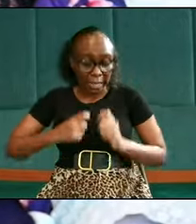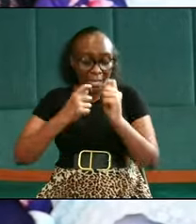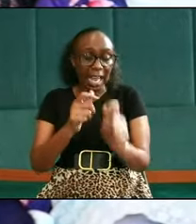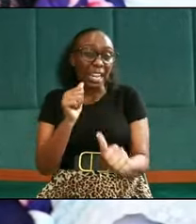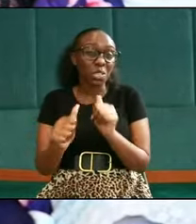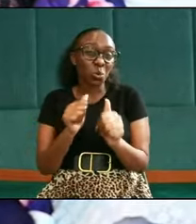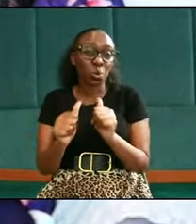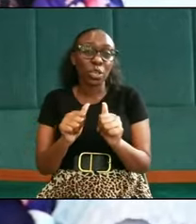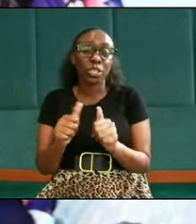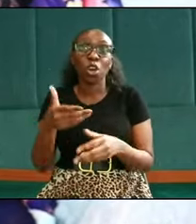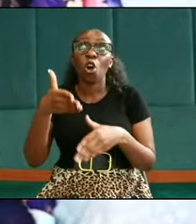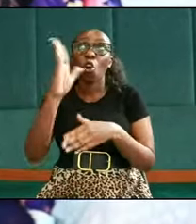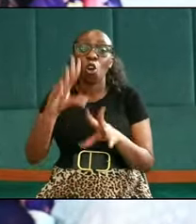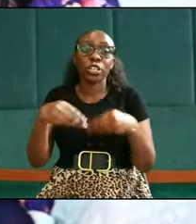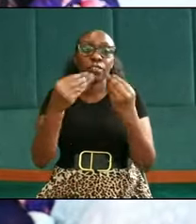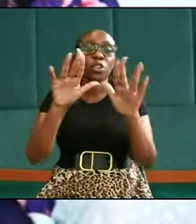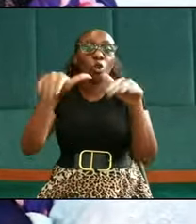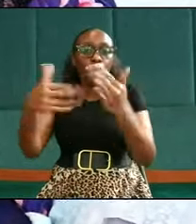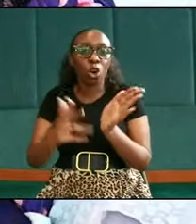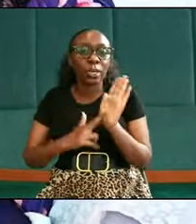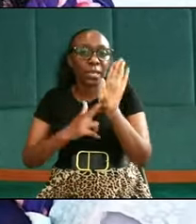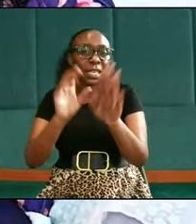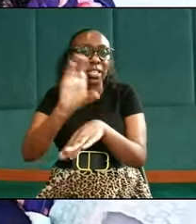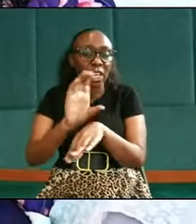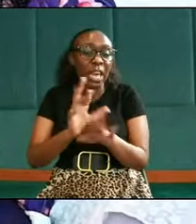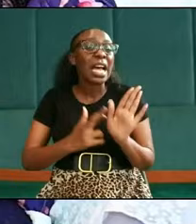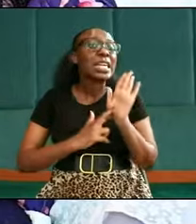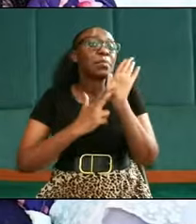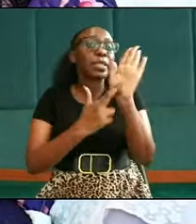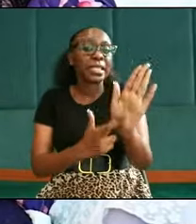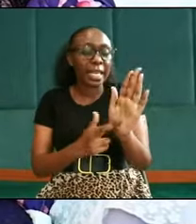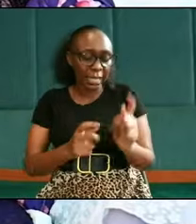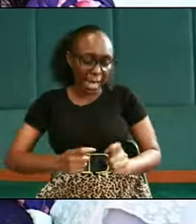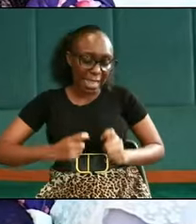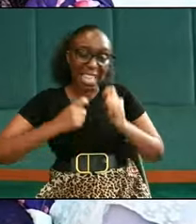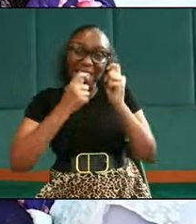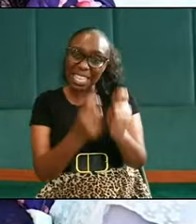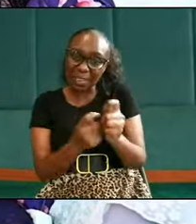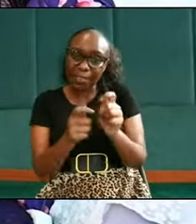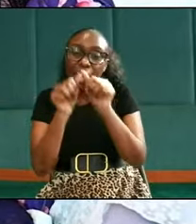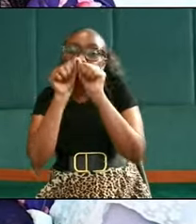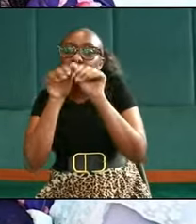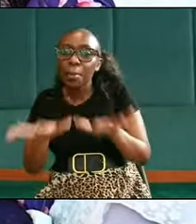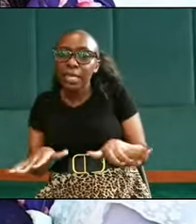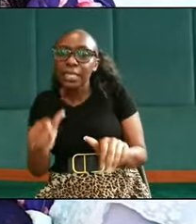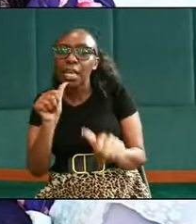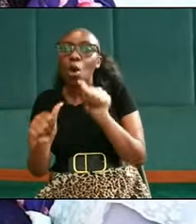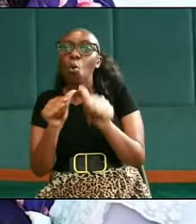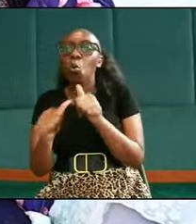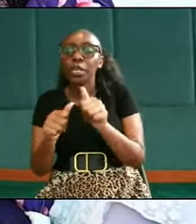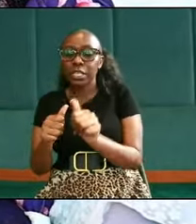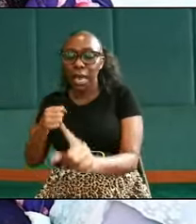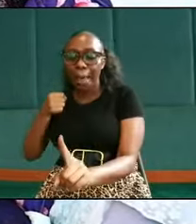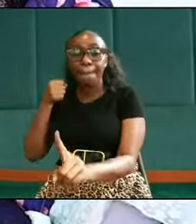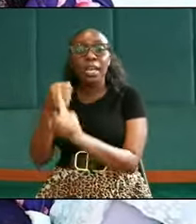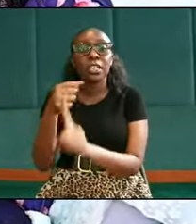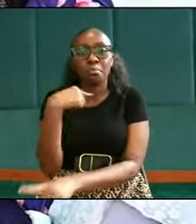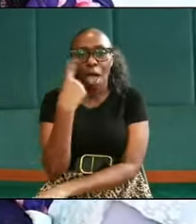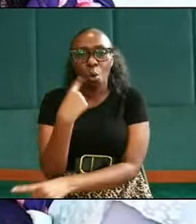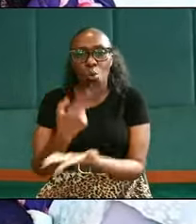to his church represents especially the gifts and blessings imparted by the Holy